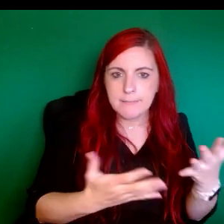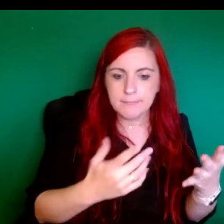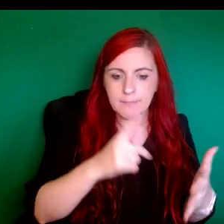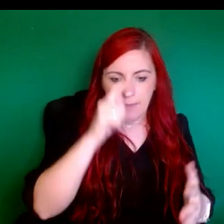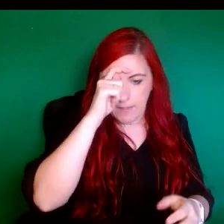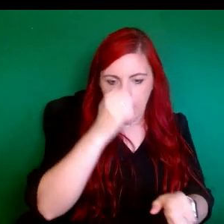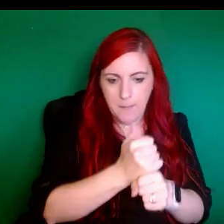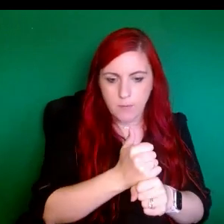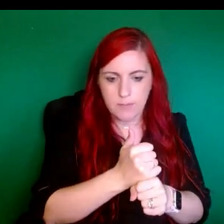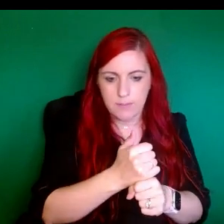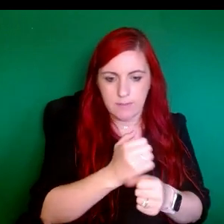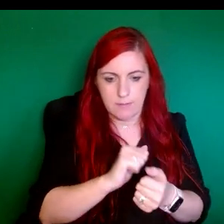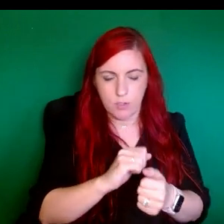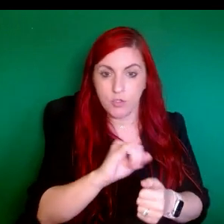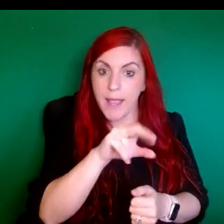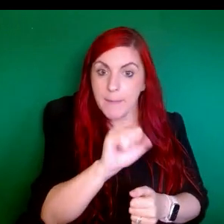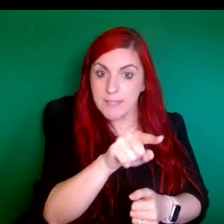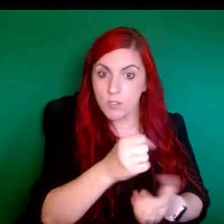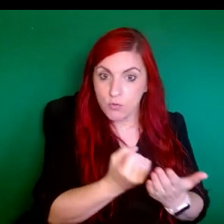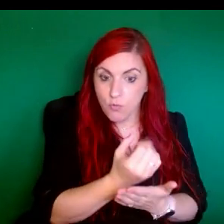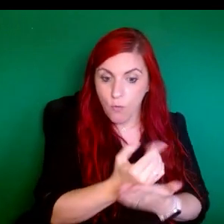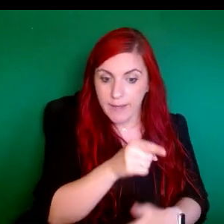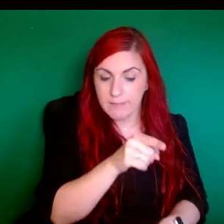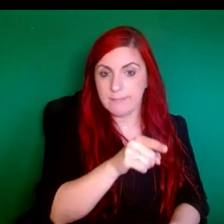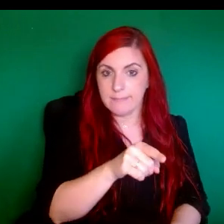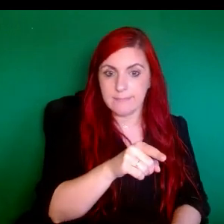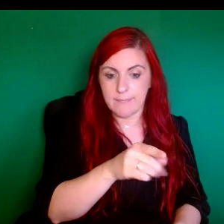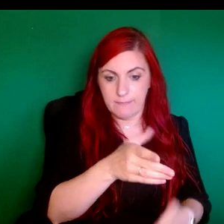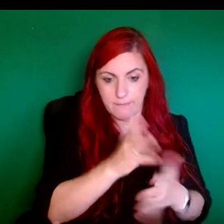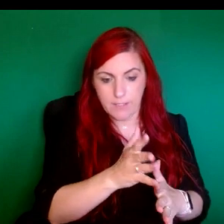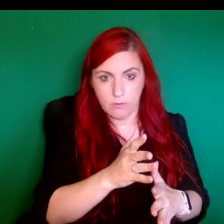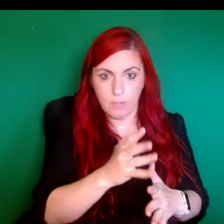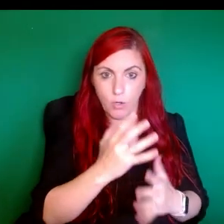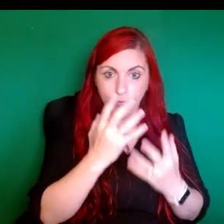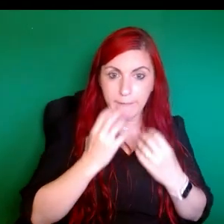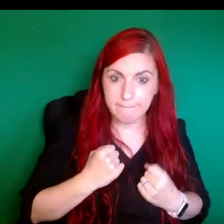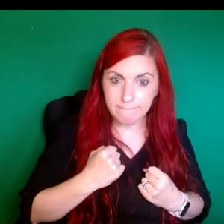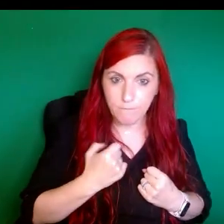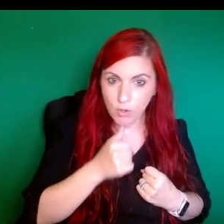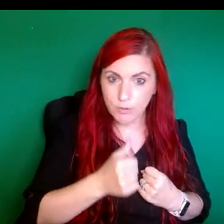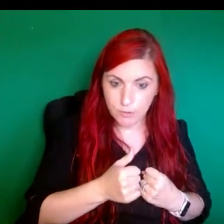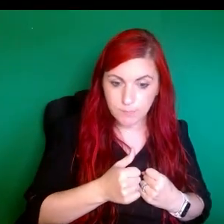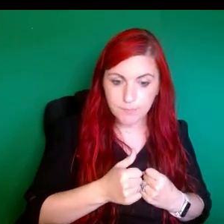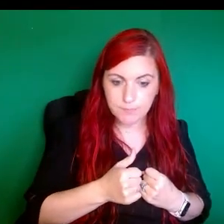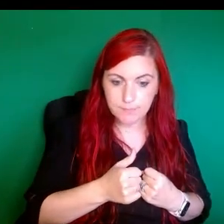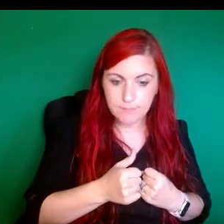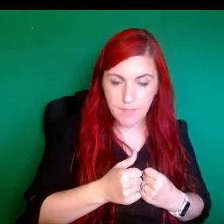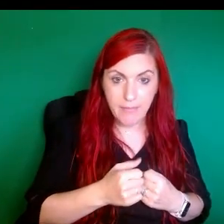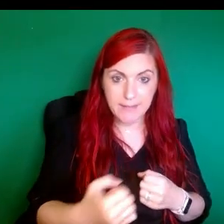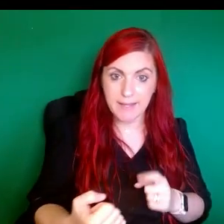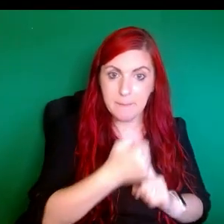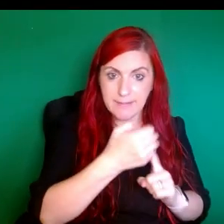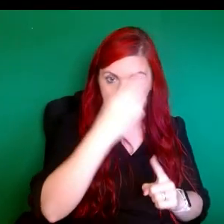about homelessness, for example, and you talked about James's story, so James experienced